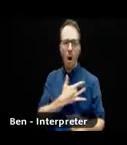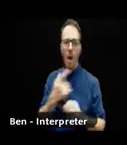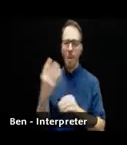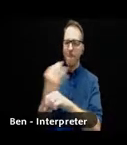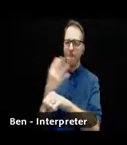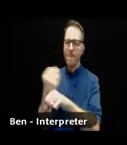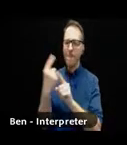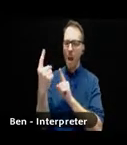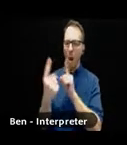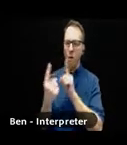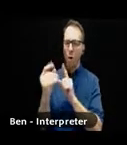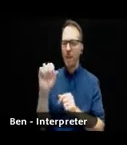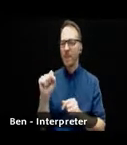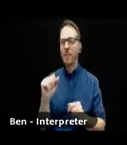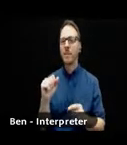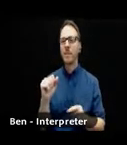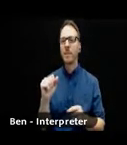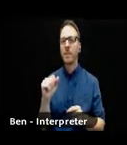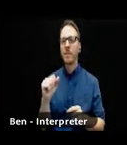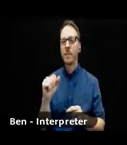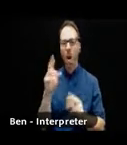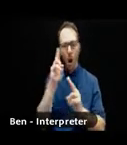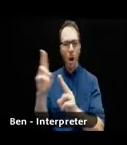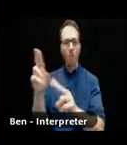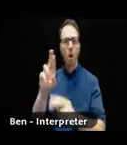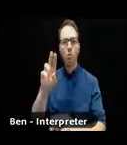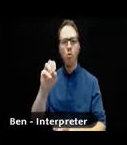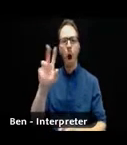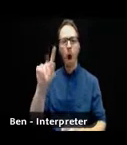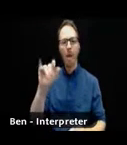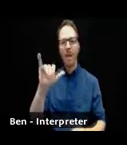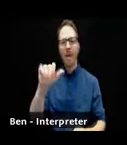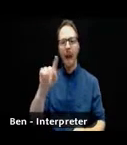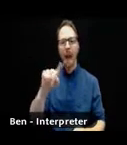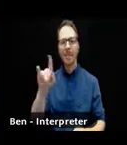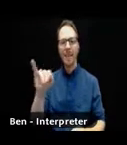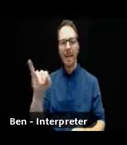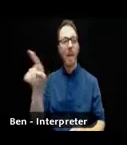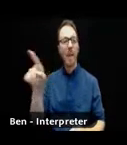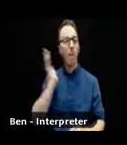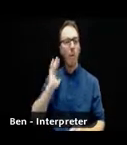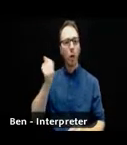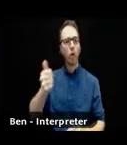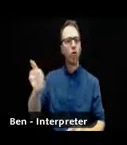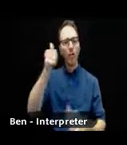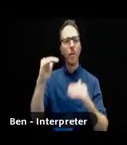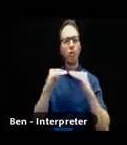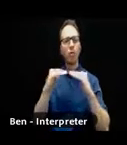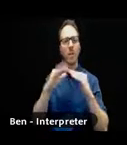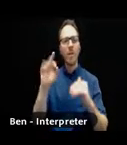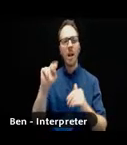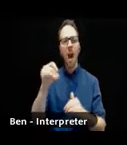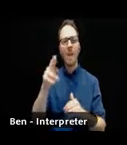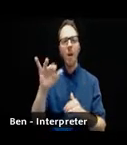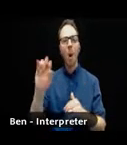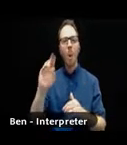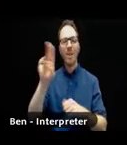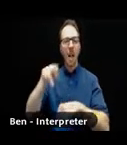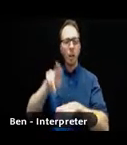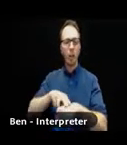is the Honorable Robert Yazzie, who was a former Chief Justice of the Navajo Nation. And